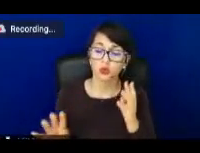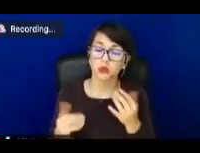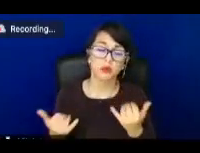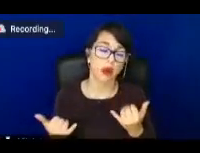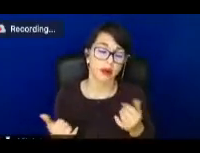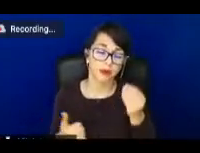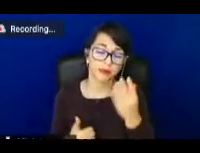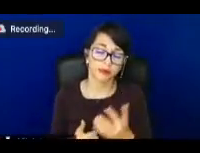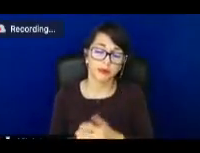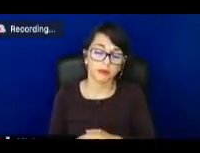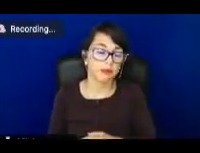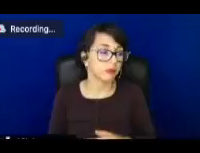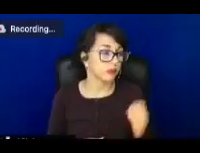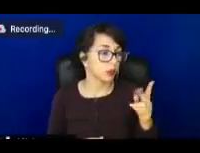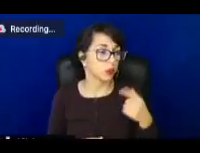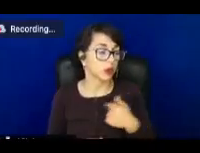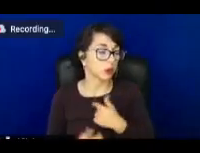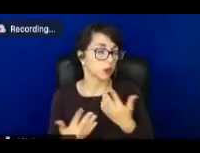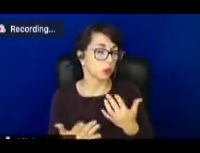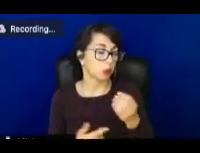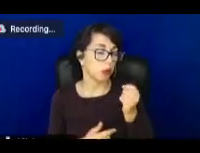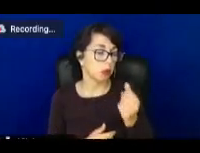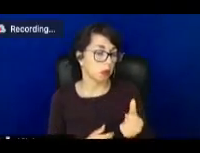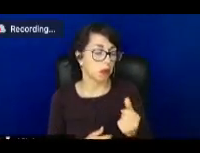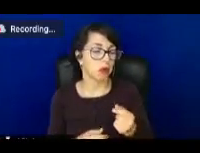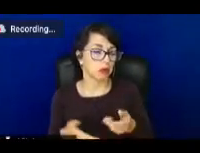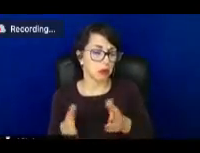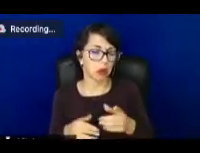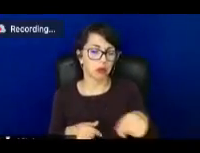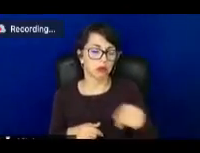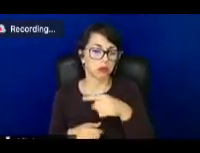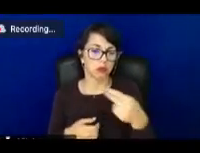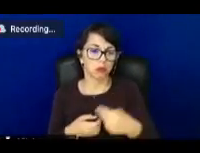Okay, well, we will wait a little bit to let the